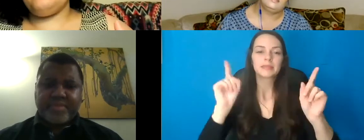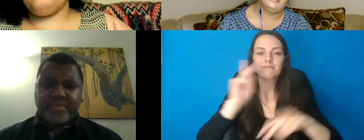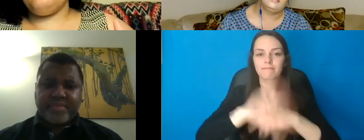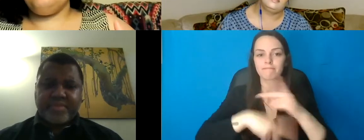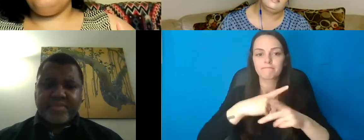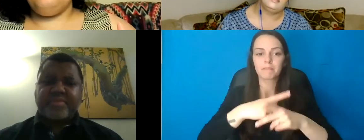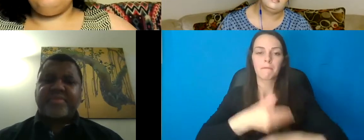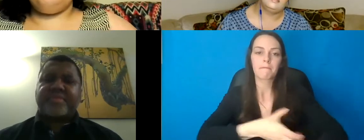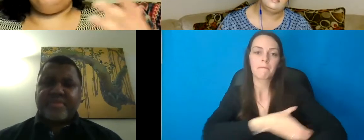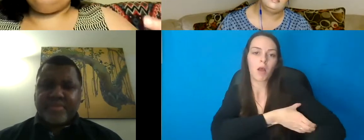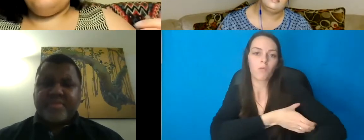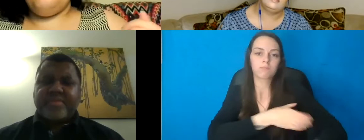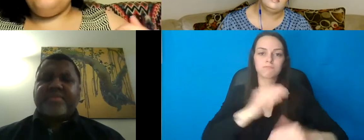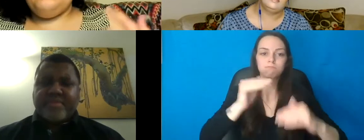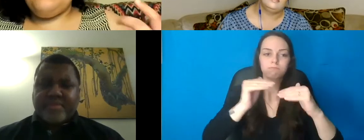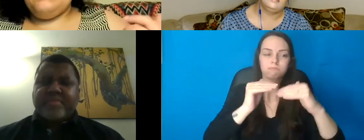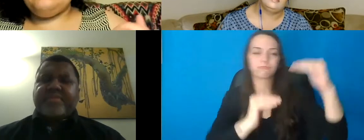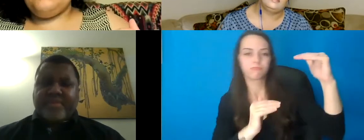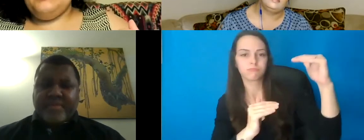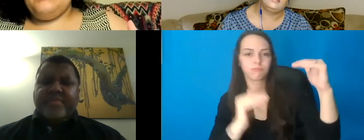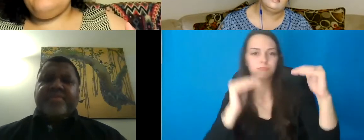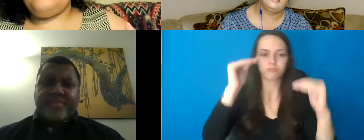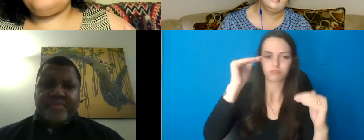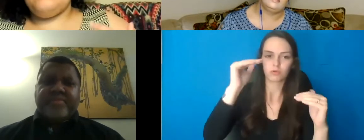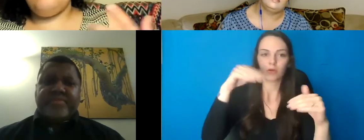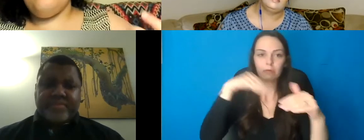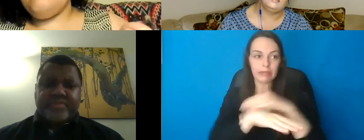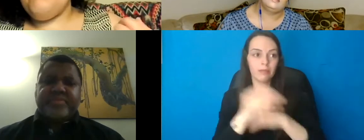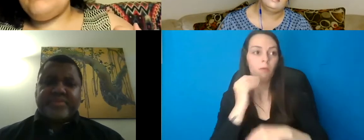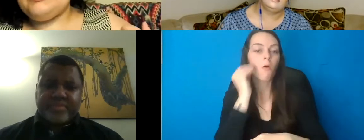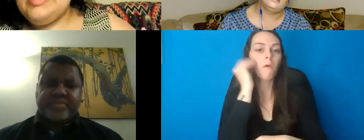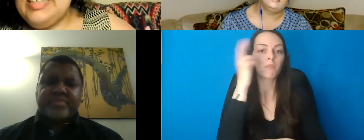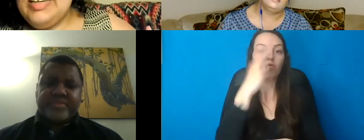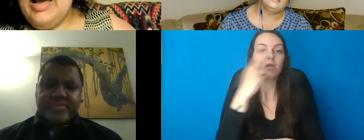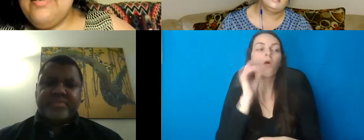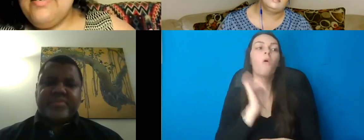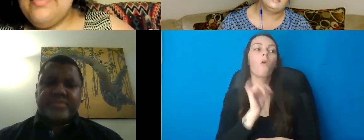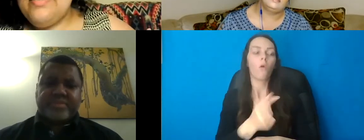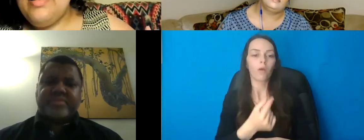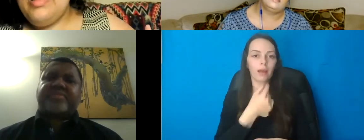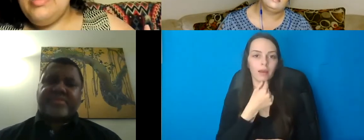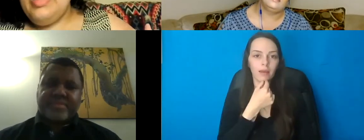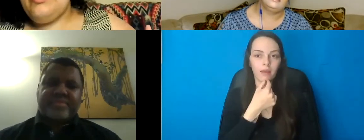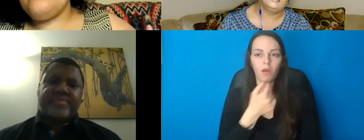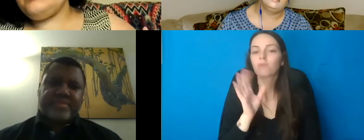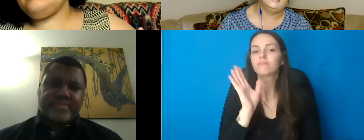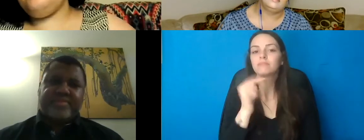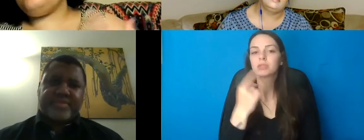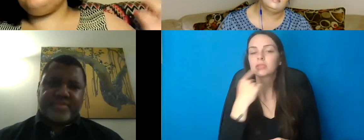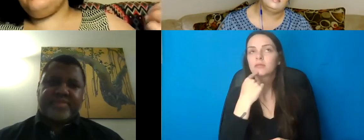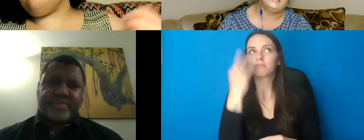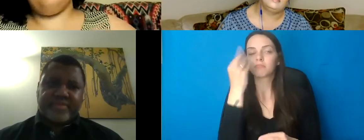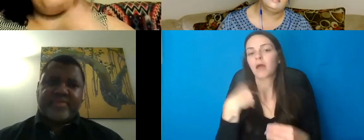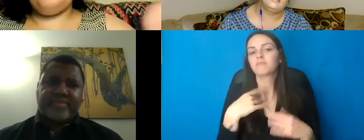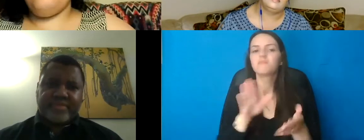just like, you went to that home and you realized they were gay, you could just say, oh, I didn't feel it was clean enough. And now all of a sudden you could